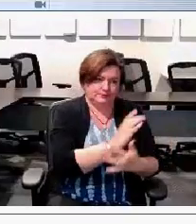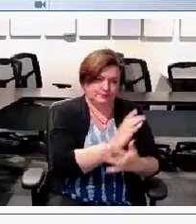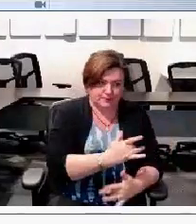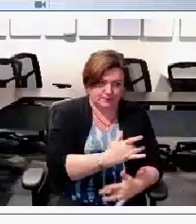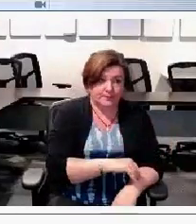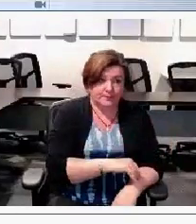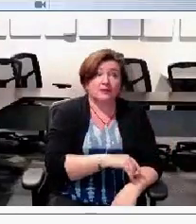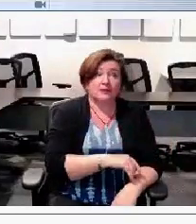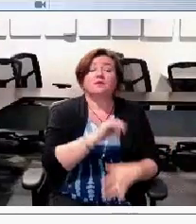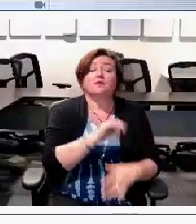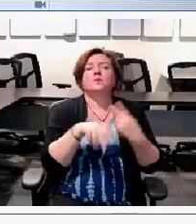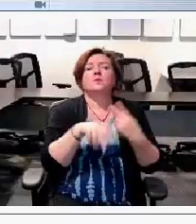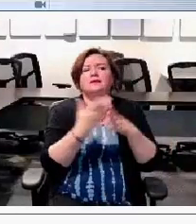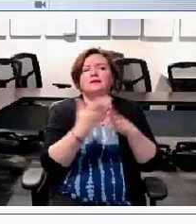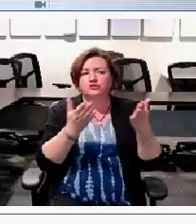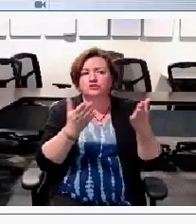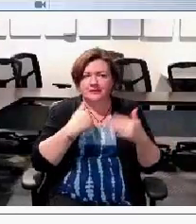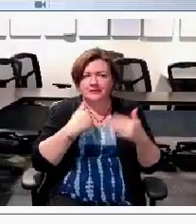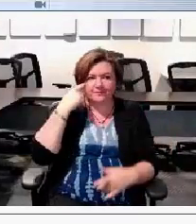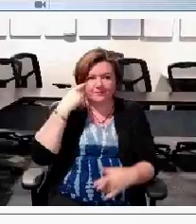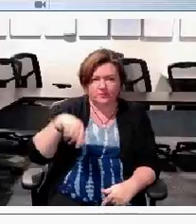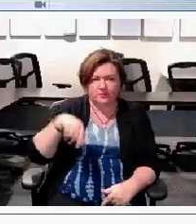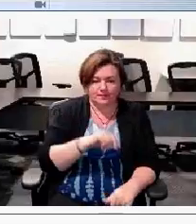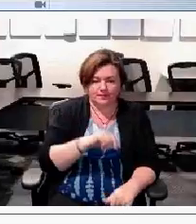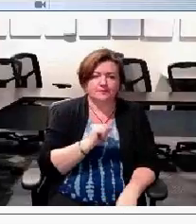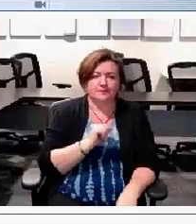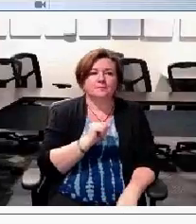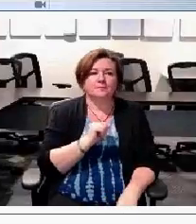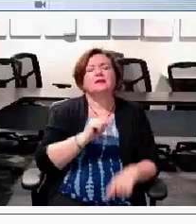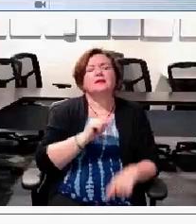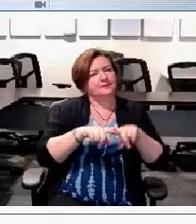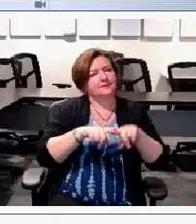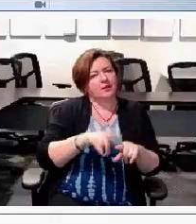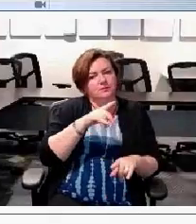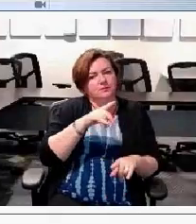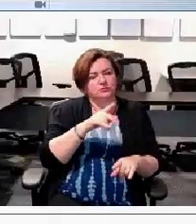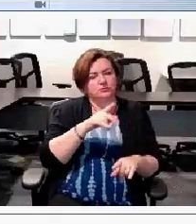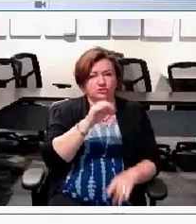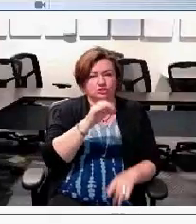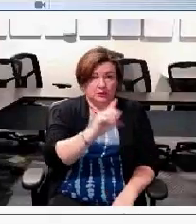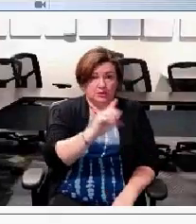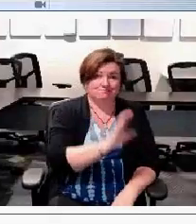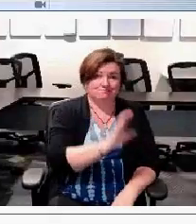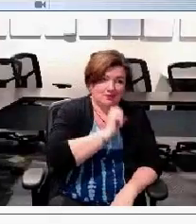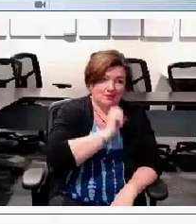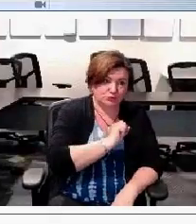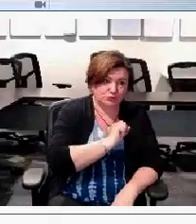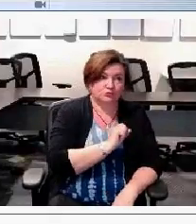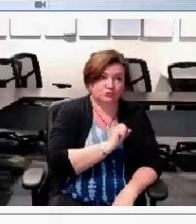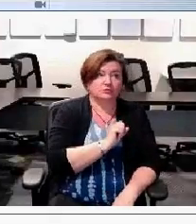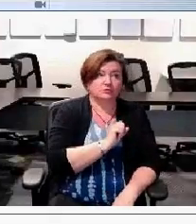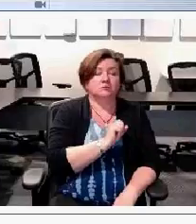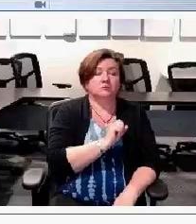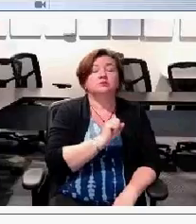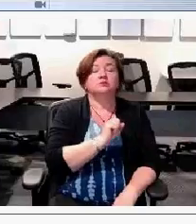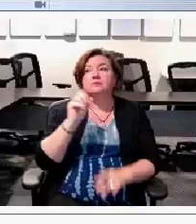these are kind of the services we talk about with them, and it varies depending on the child's age. Support, obviously.